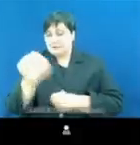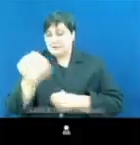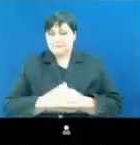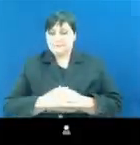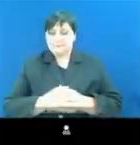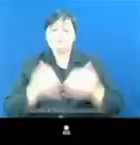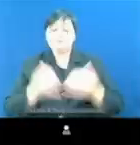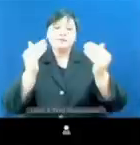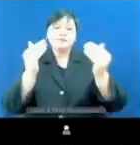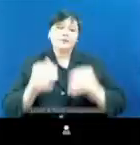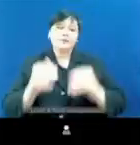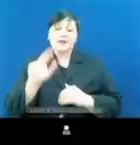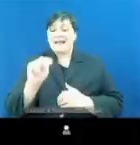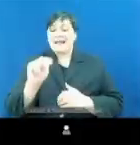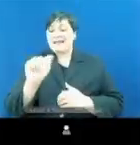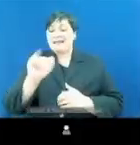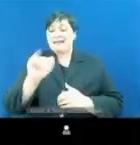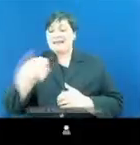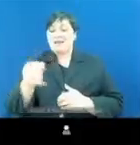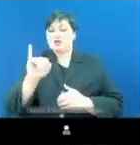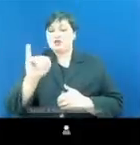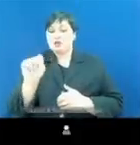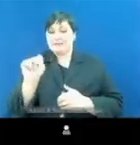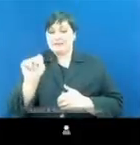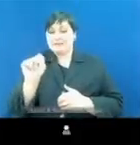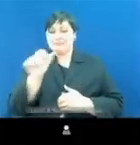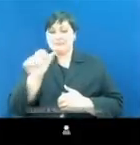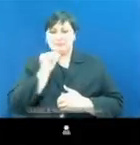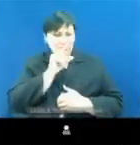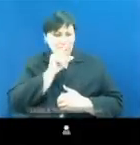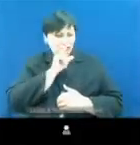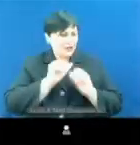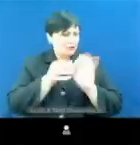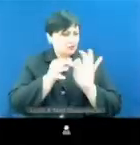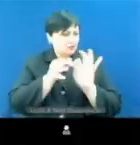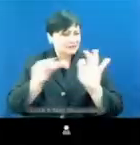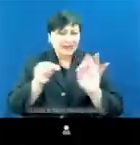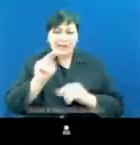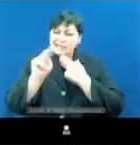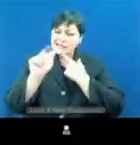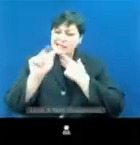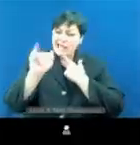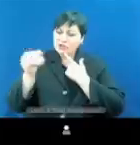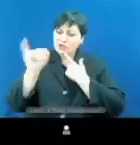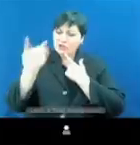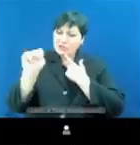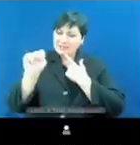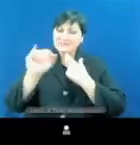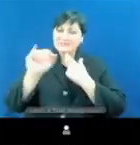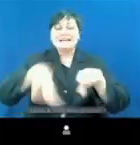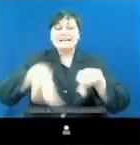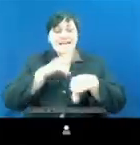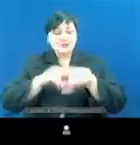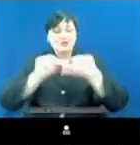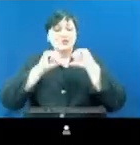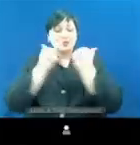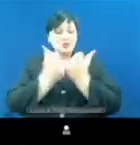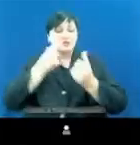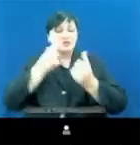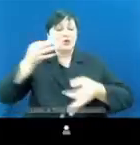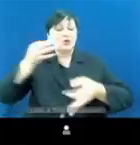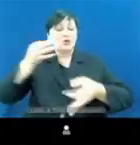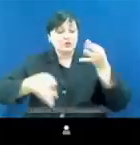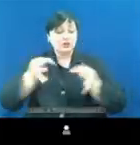NAJIT, or NAJIT, I'm not sure how to say it, is the National Association of Judiciary Interpreters